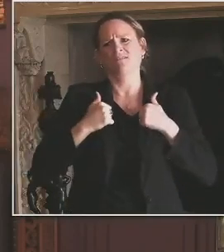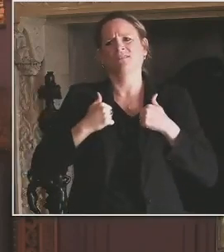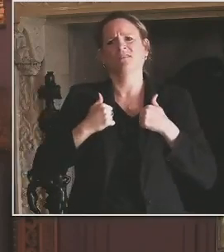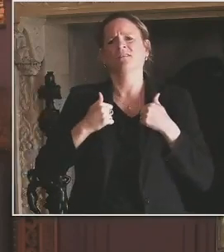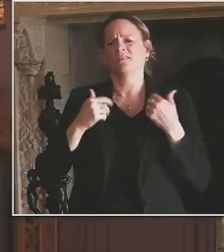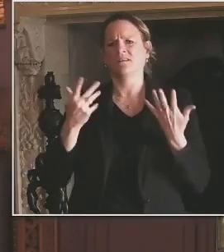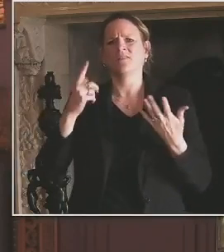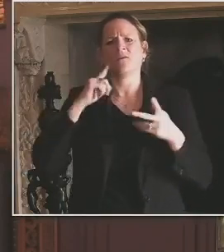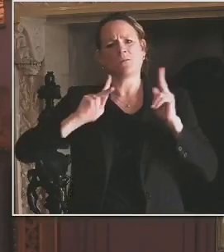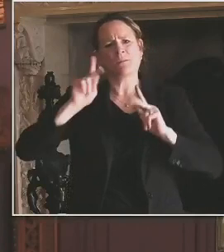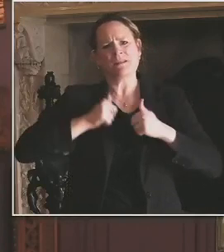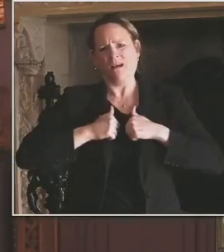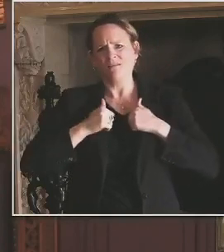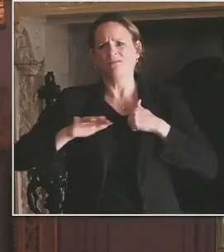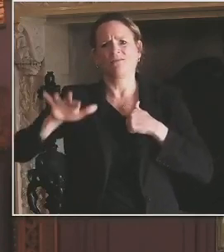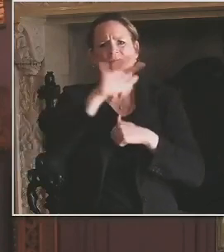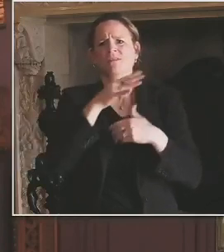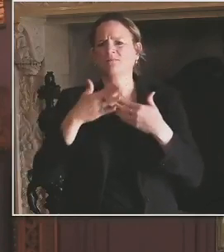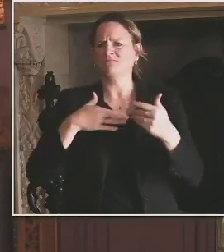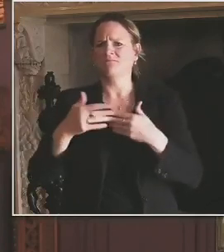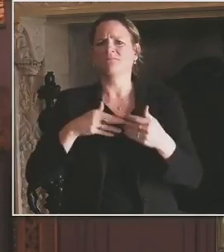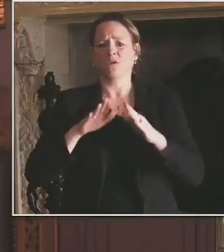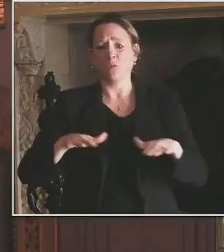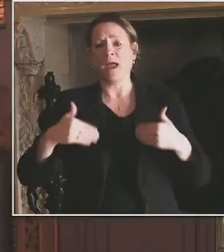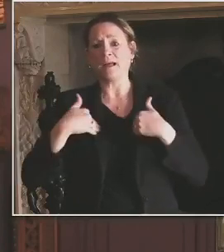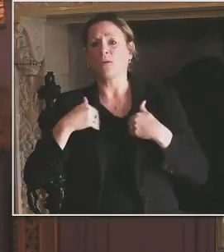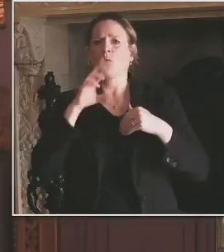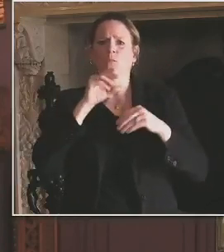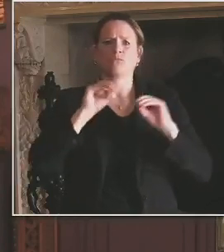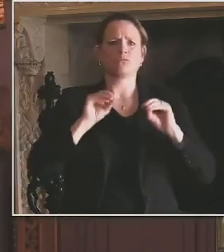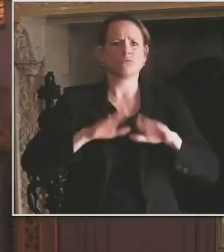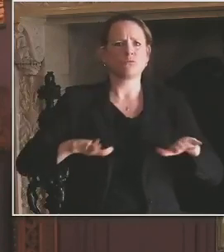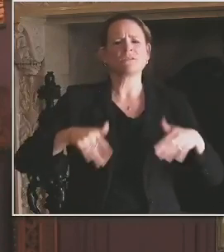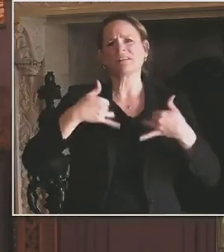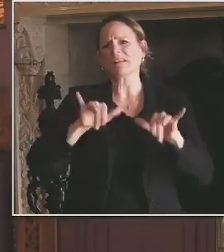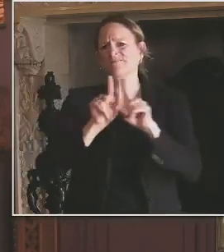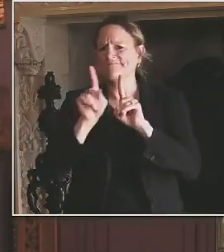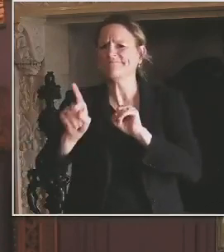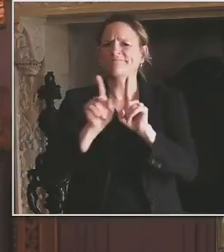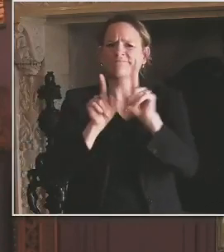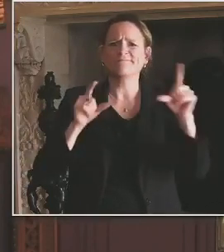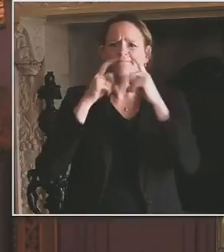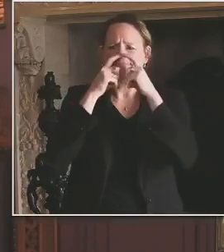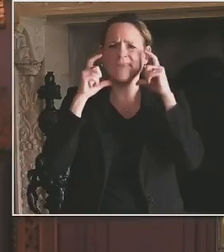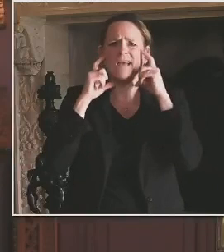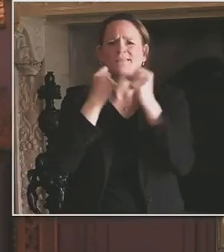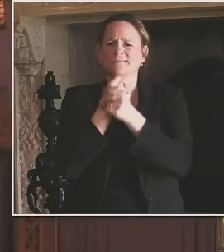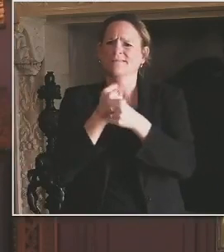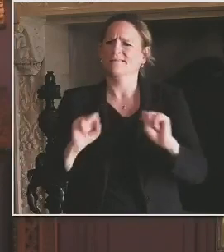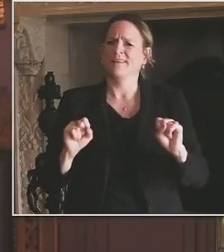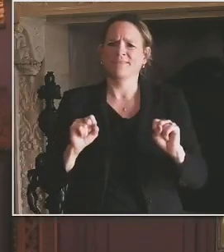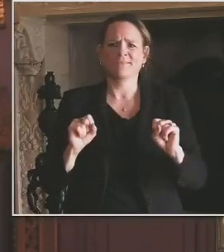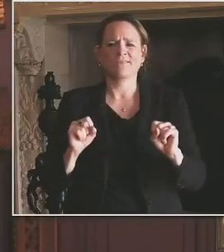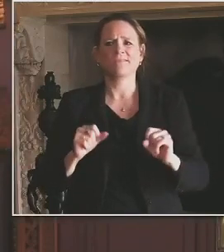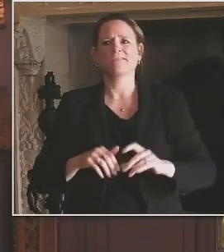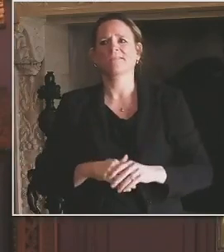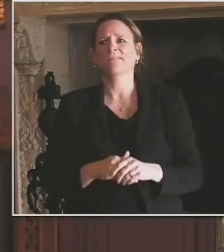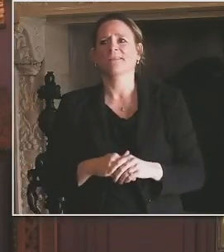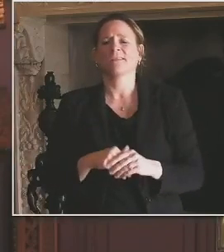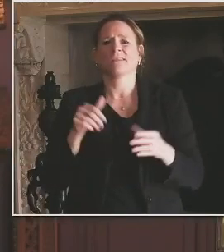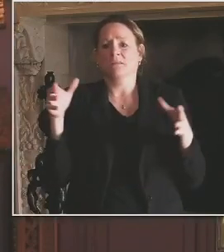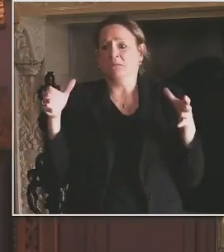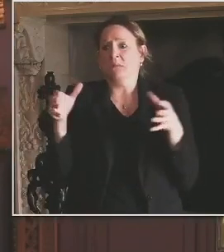really encouraging you to take it easy, be as safe as possible, wear a mask, don't get into small rooms with a whole bunch of people that don't